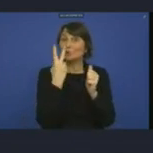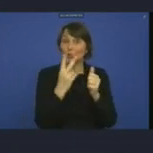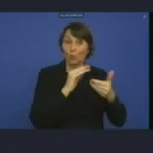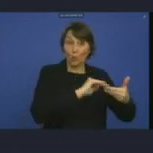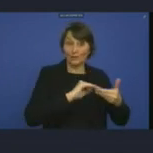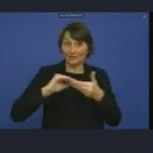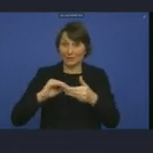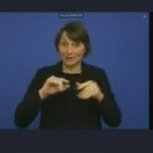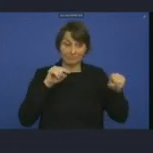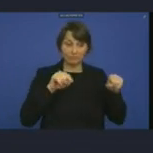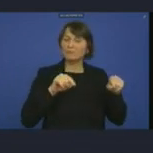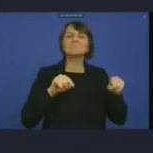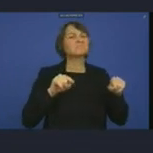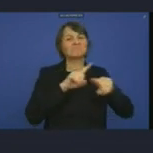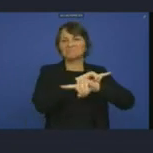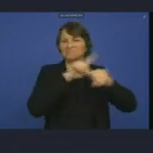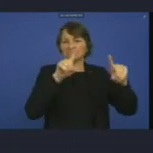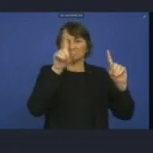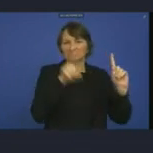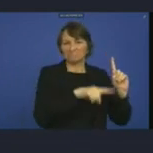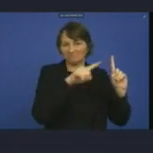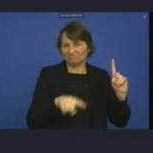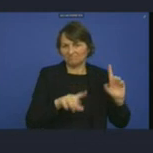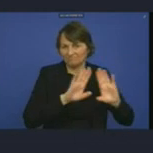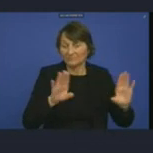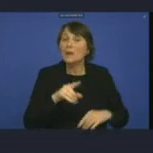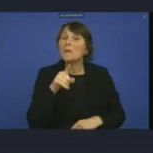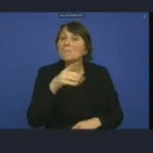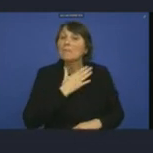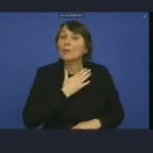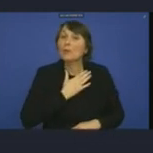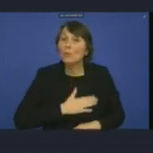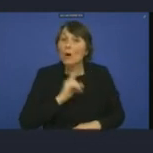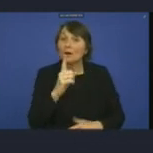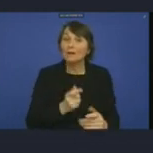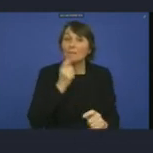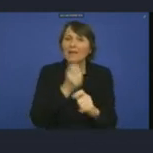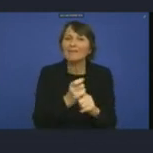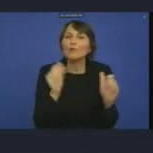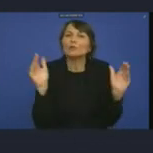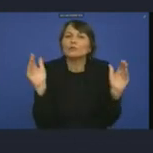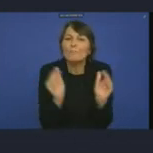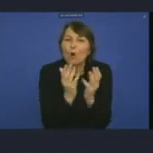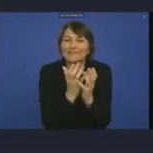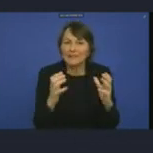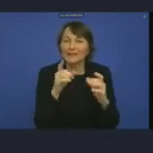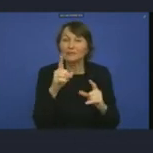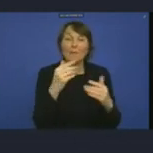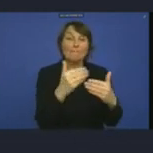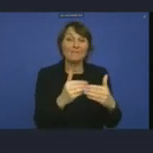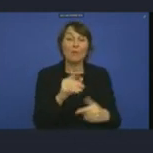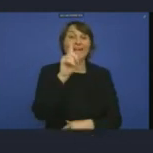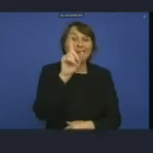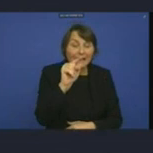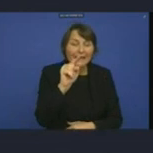be ineligible. You might have wanted to apply for small-scale participation, so be careful you click on the right action. It's a very